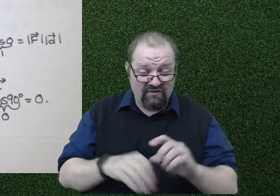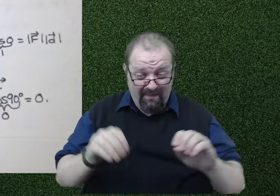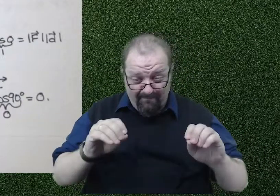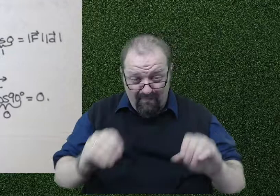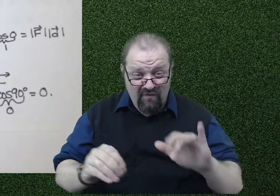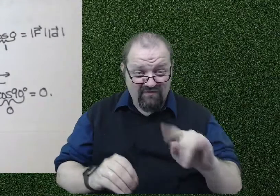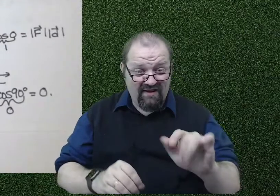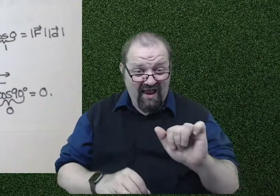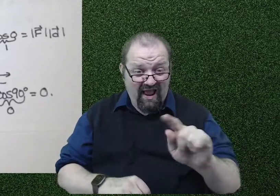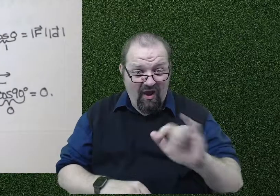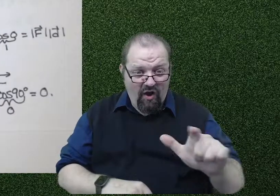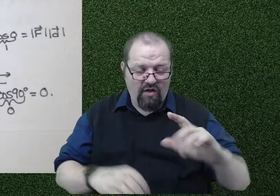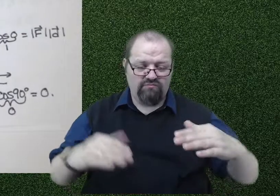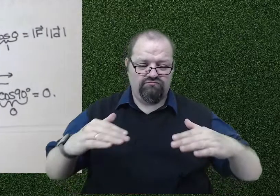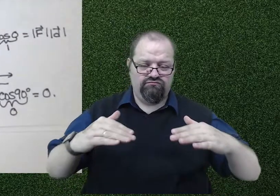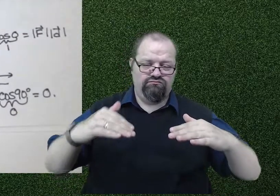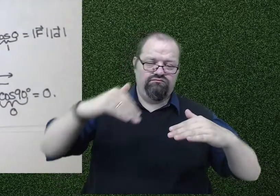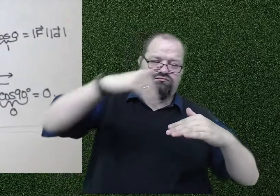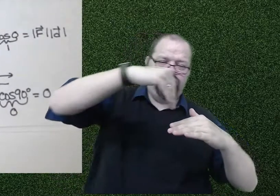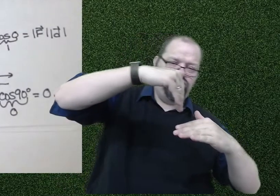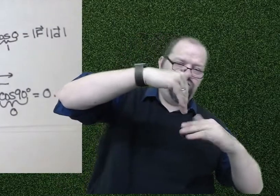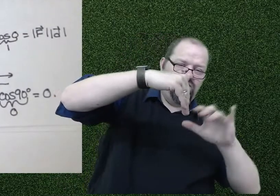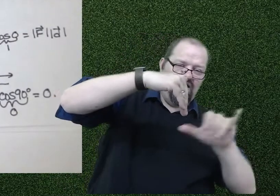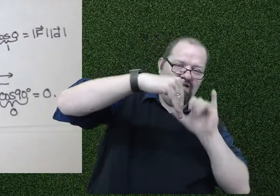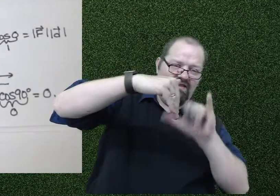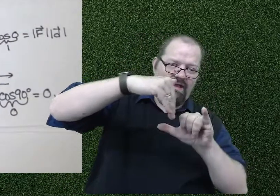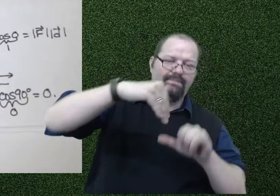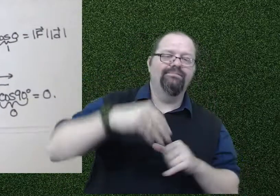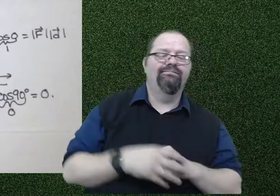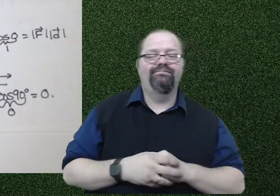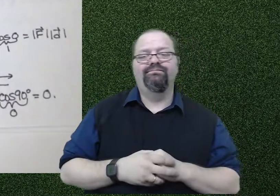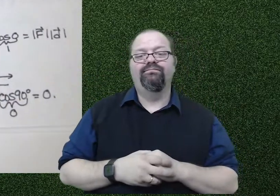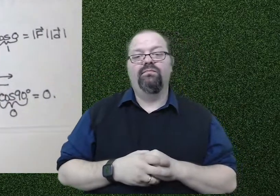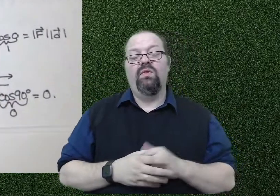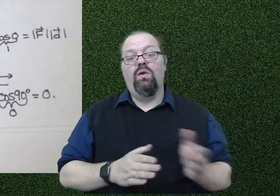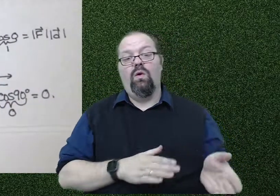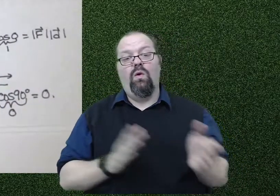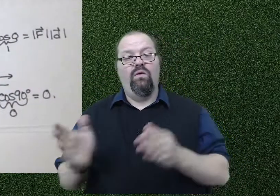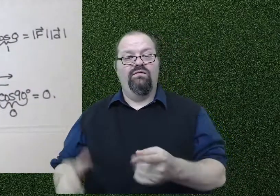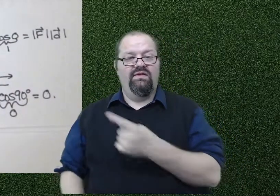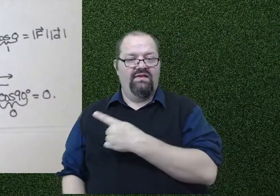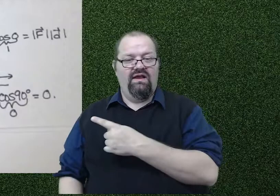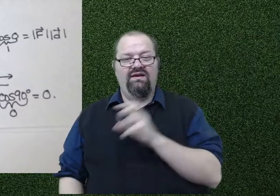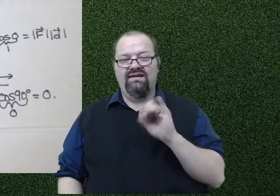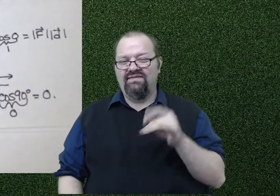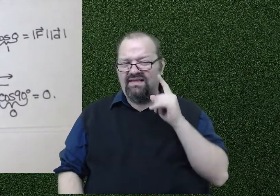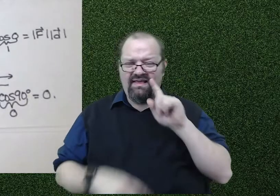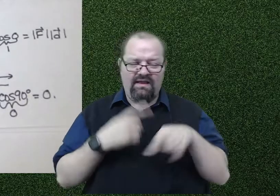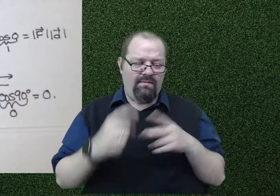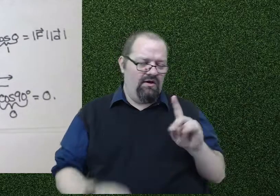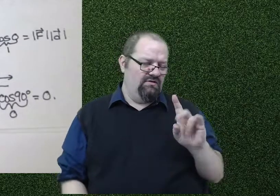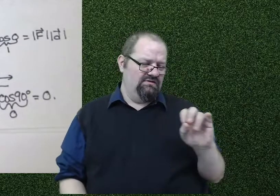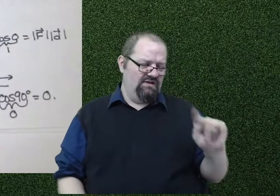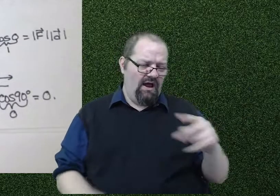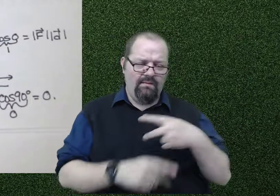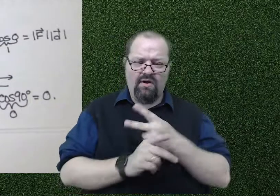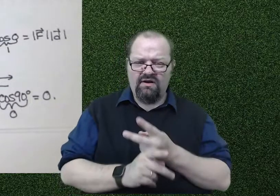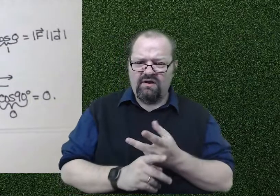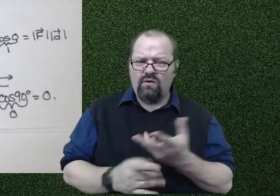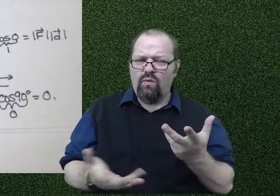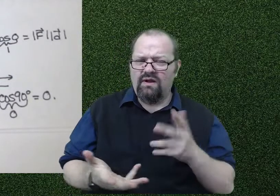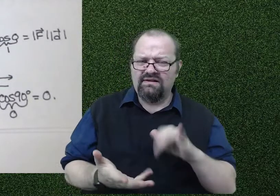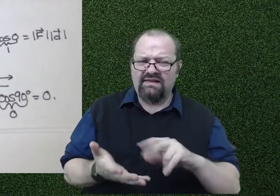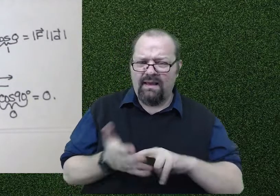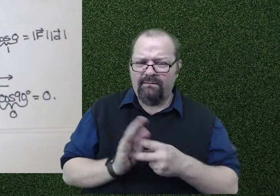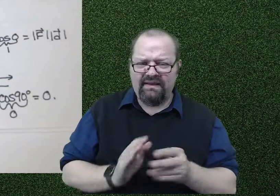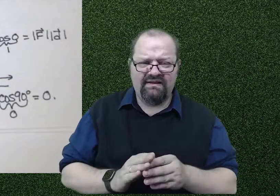I act at a 90-degree angle. Now, over here, when I think about dot product, I say, okay, well, what does this dot product mean in